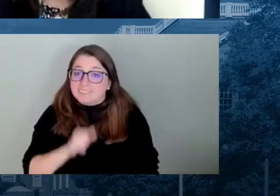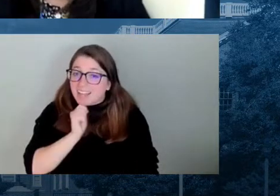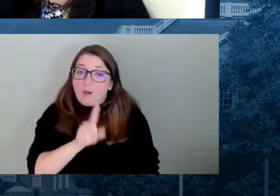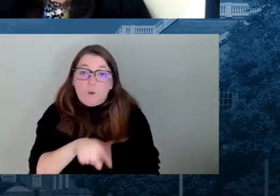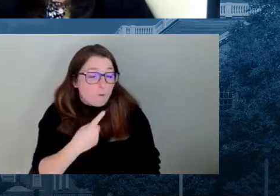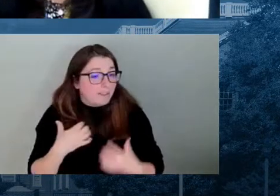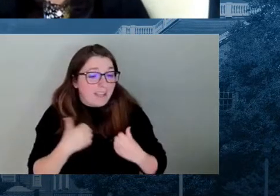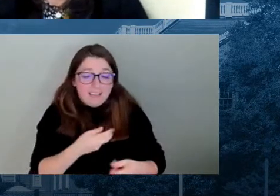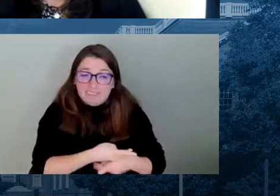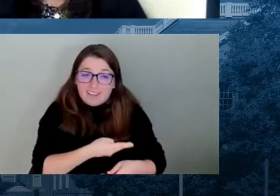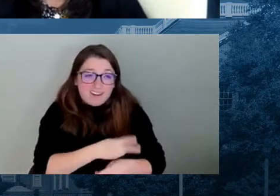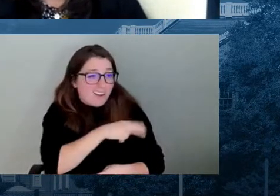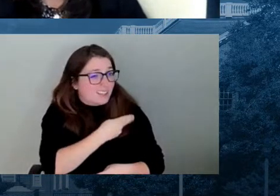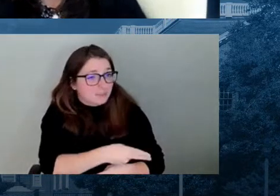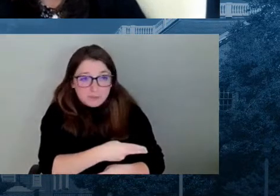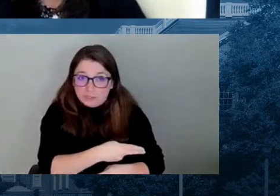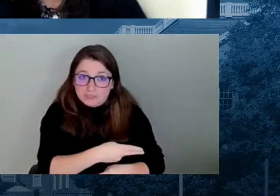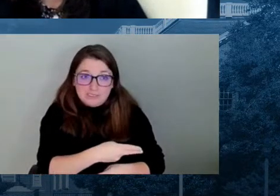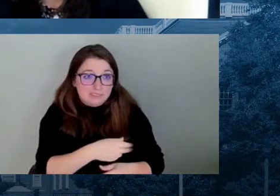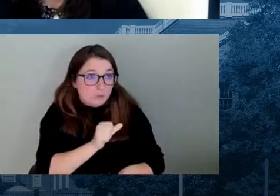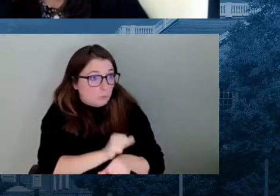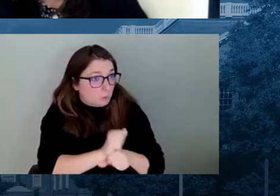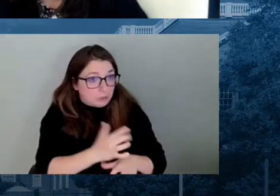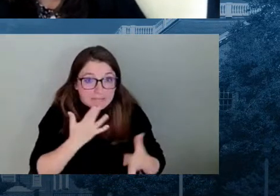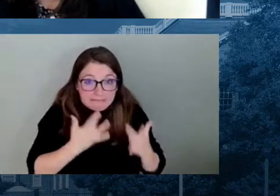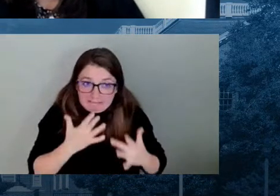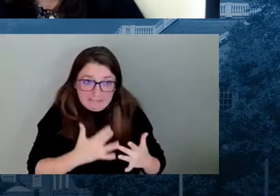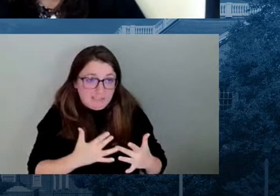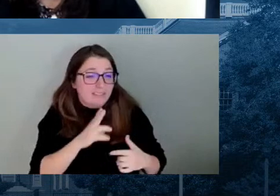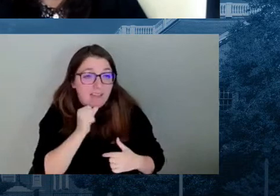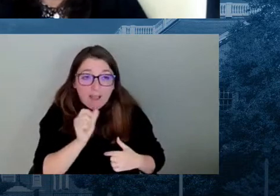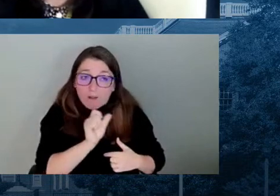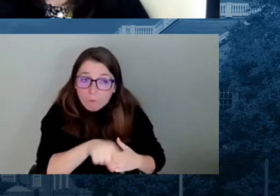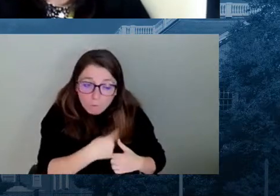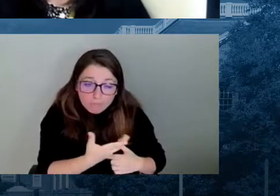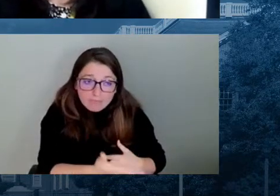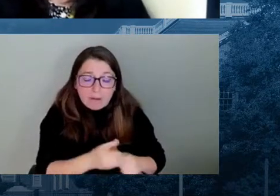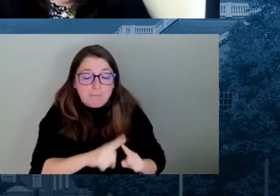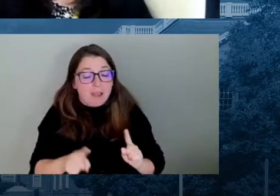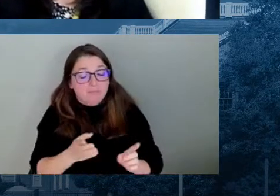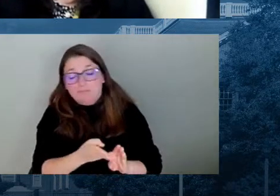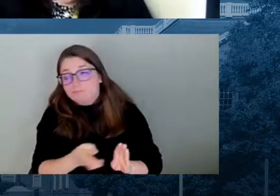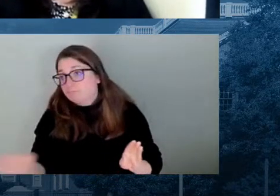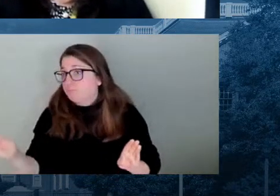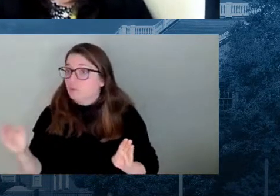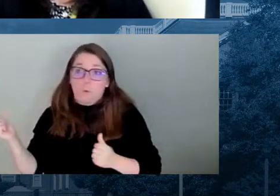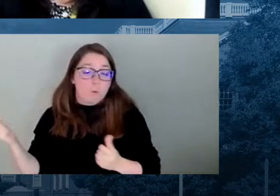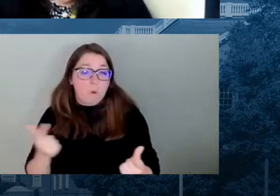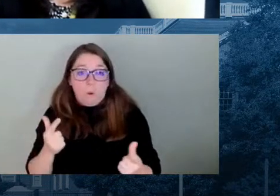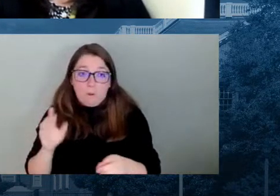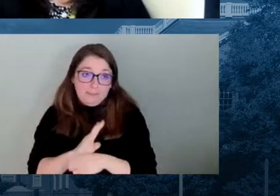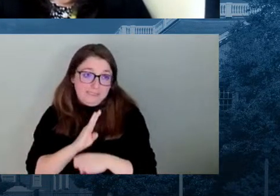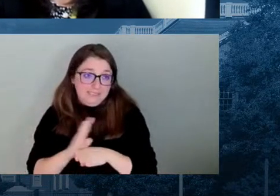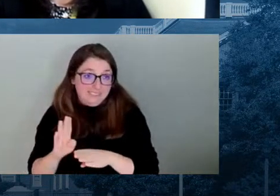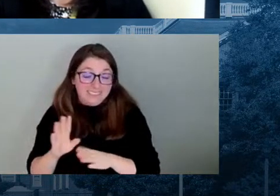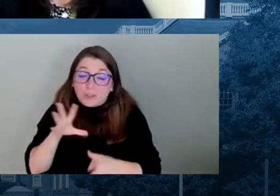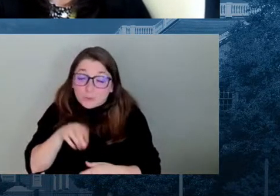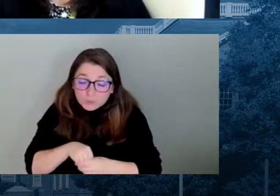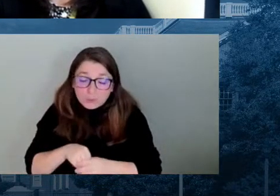hospitals, but an issue basically in every business sector that we have, including state employment. We're having a very difficult